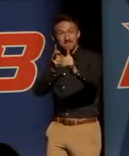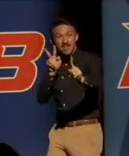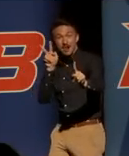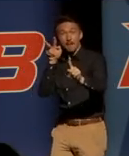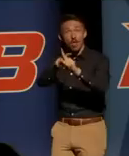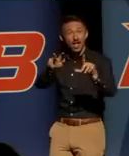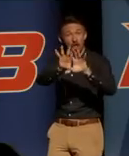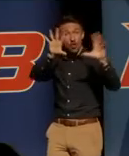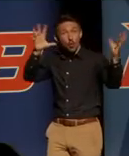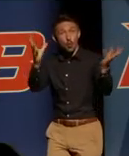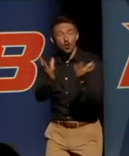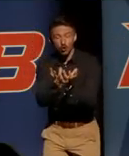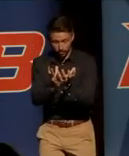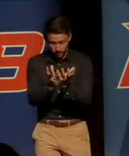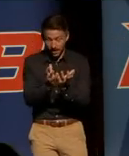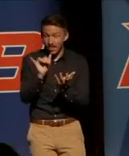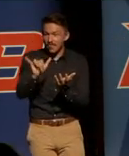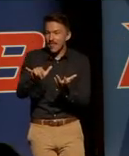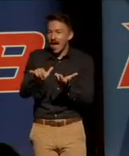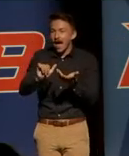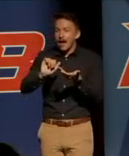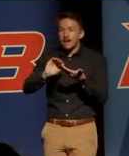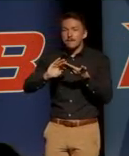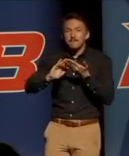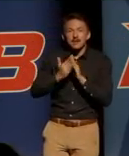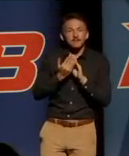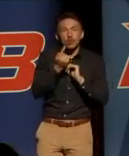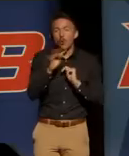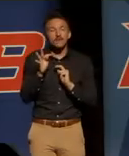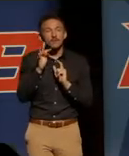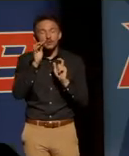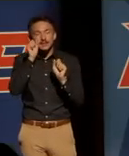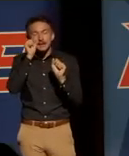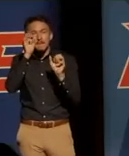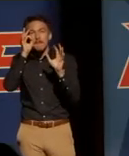That makes this one of the most incredible jobs to do in the world.